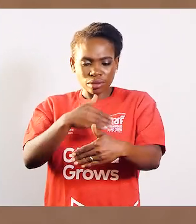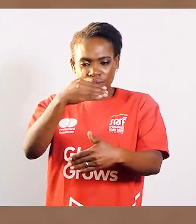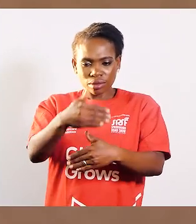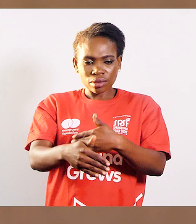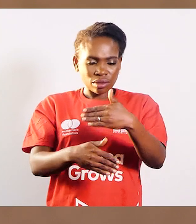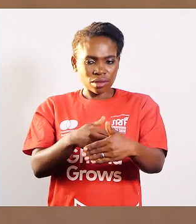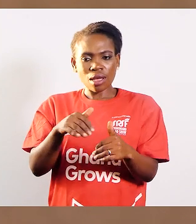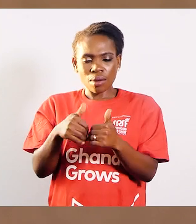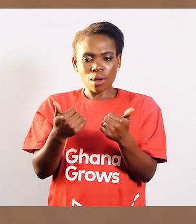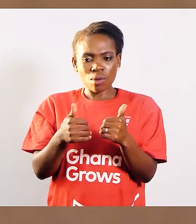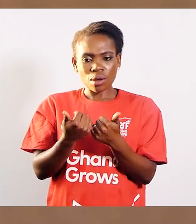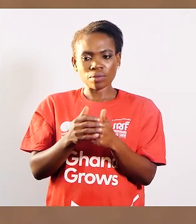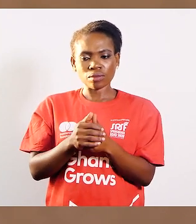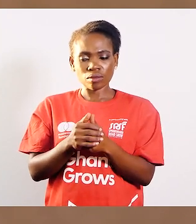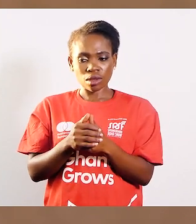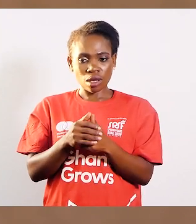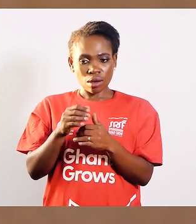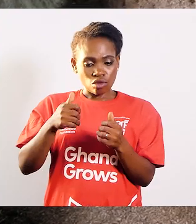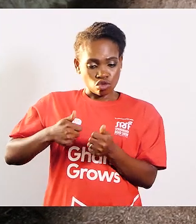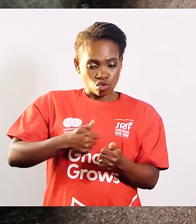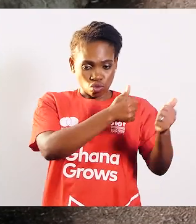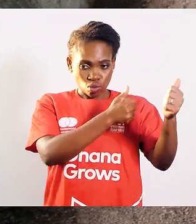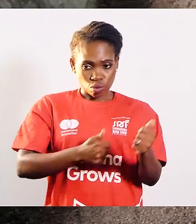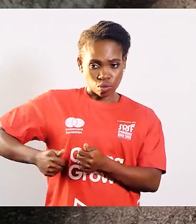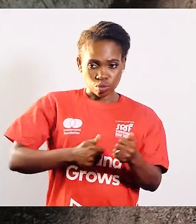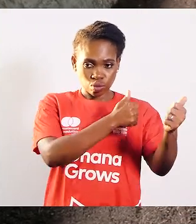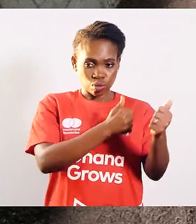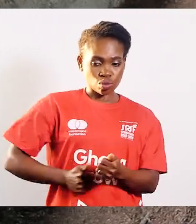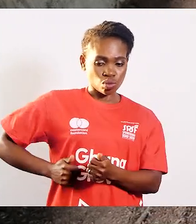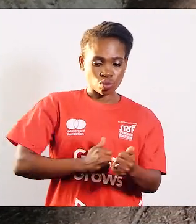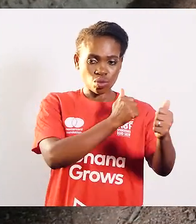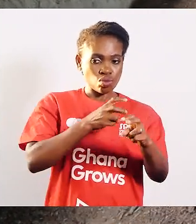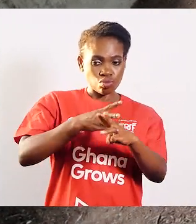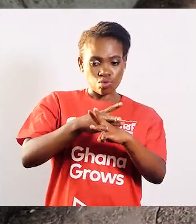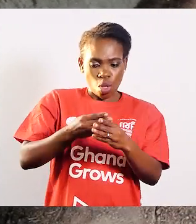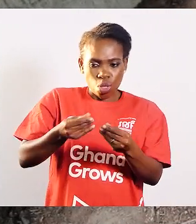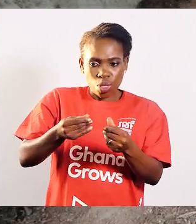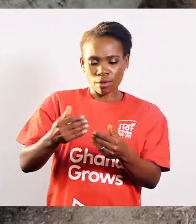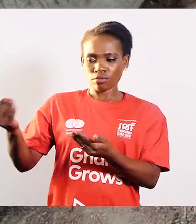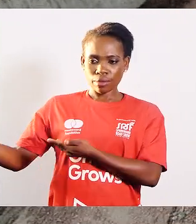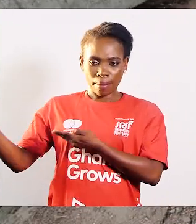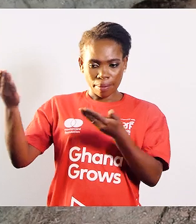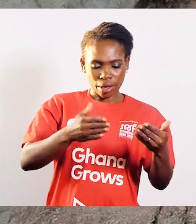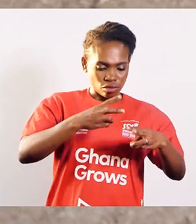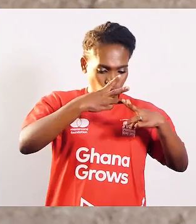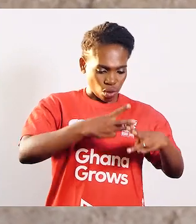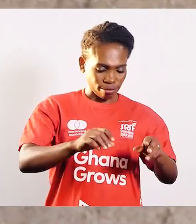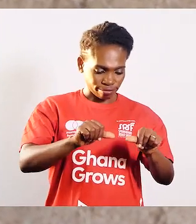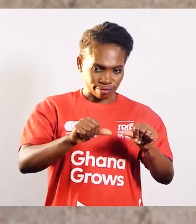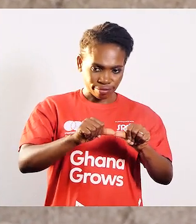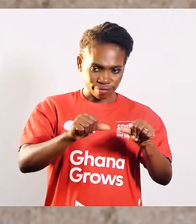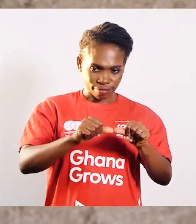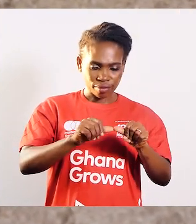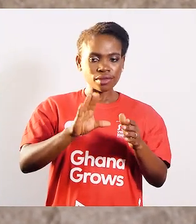the sawdust from the sawmill, we have to weigh it to get the actual weight of the sawdust. So after getting the actual weight, there